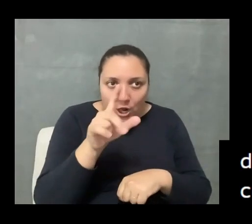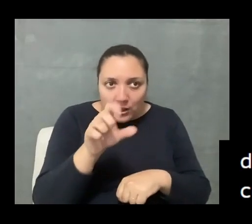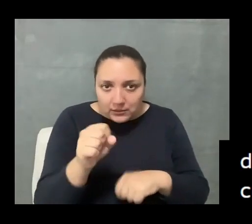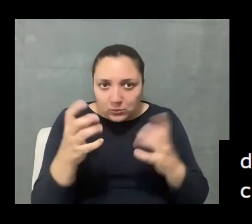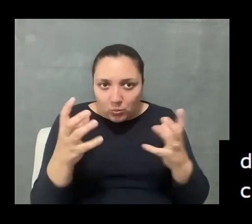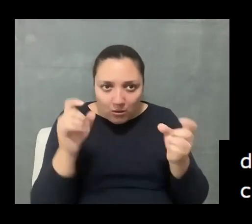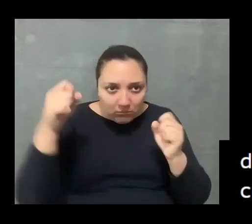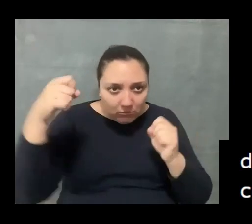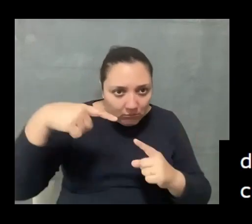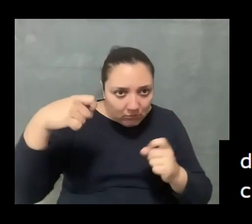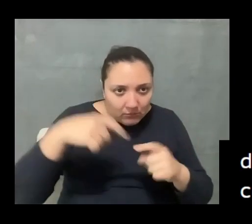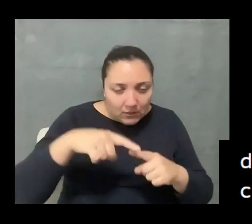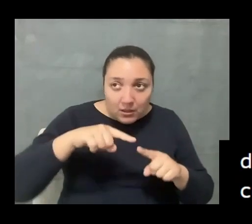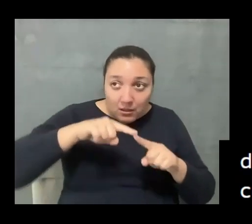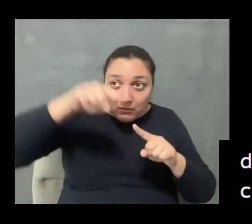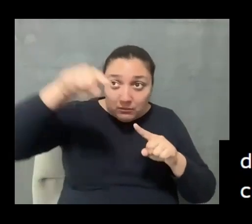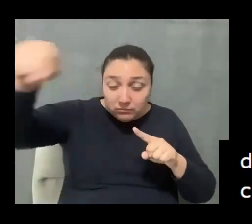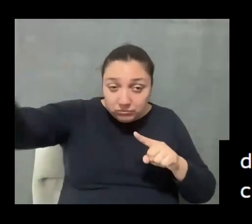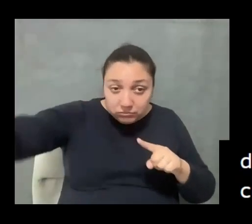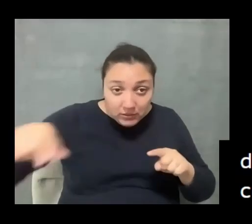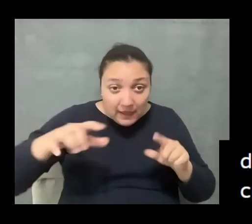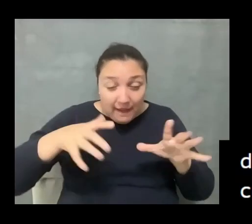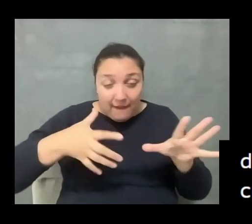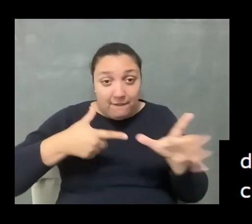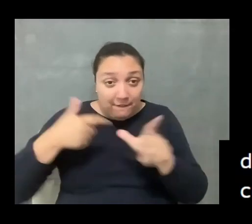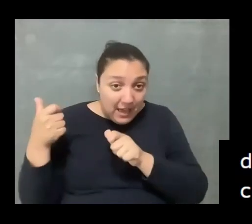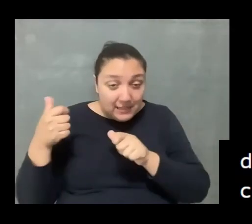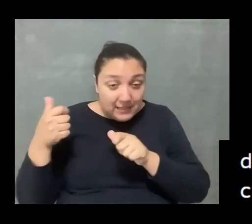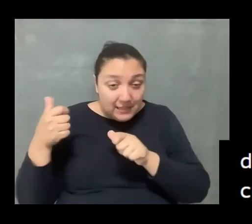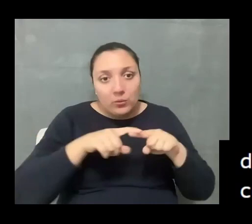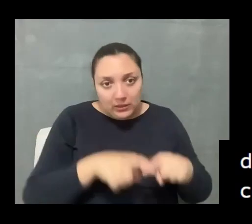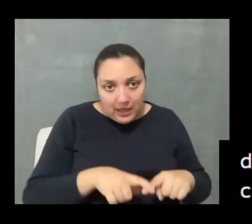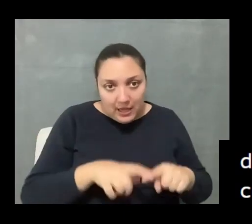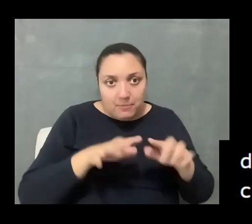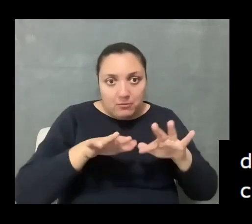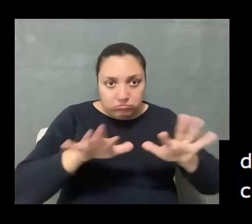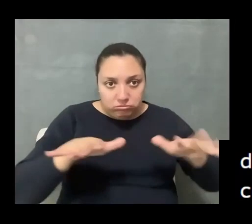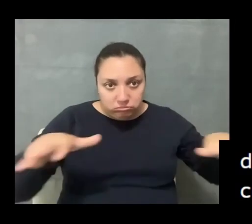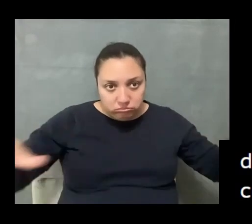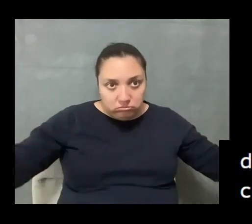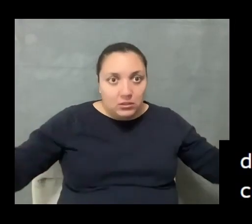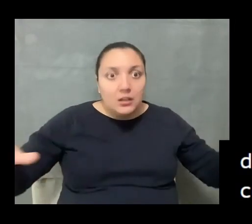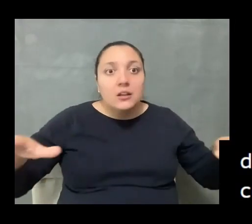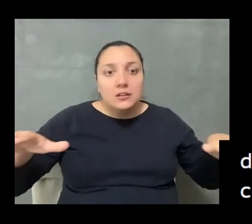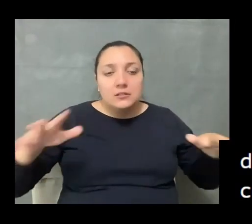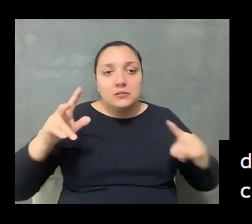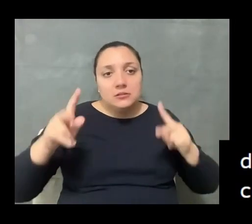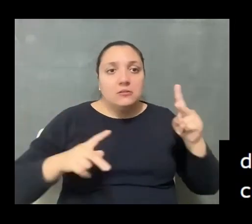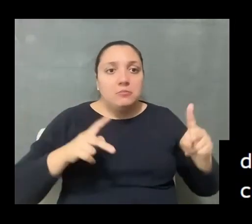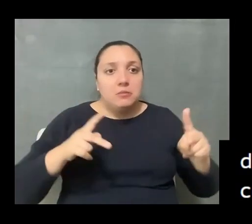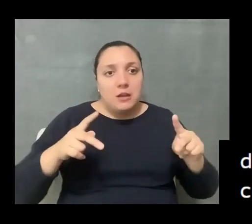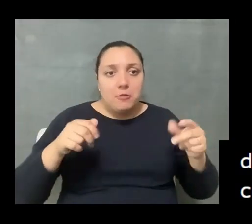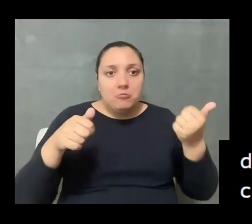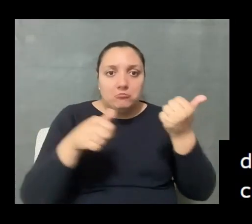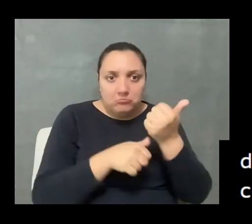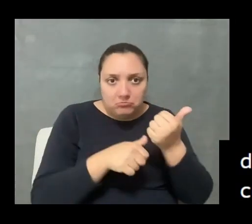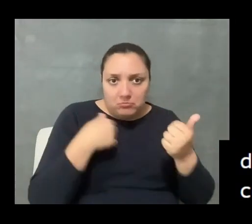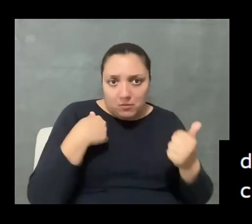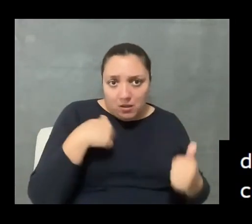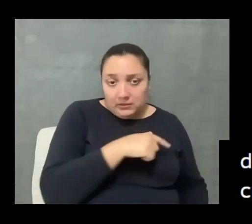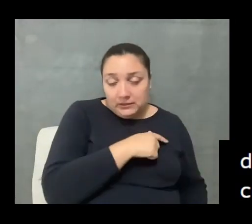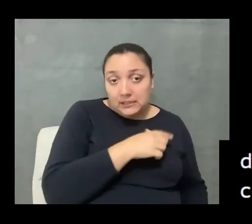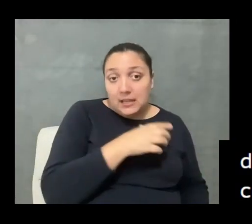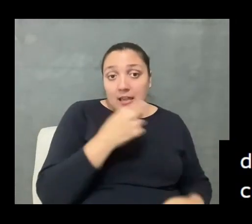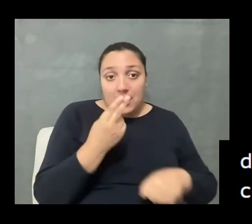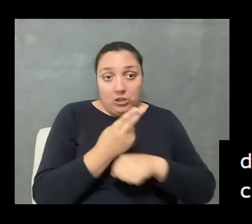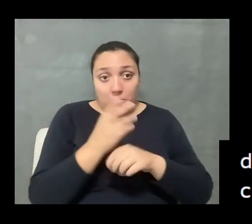as far out, as fast out, and as reliably out to our constituents and to our users of